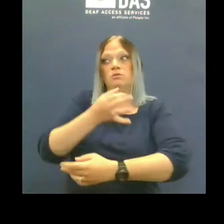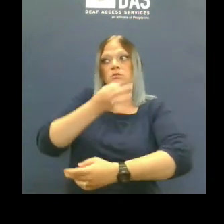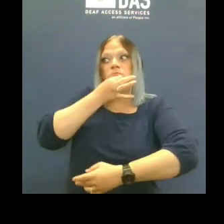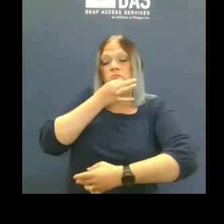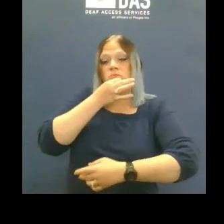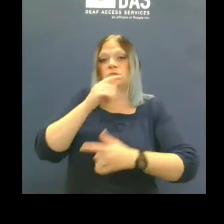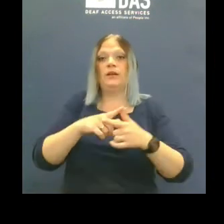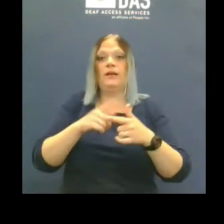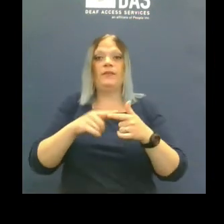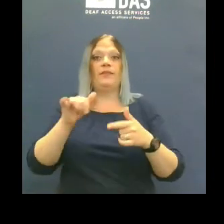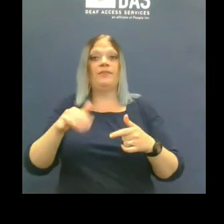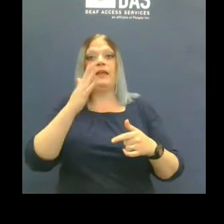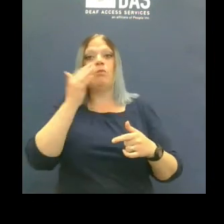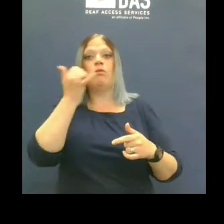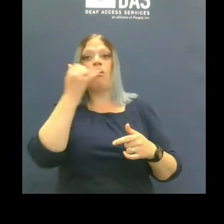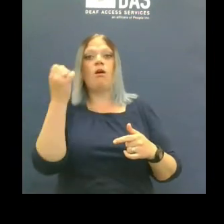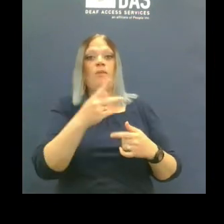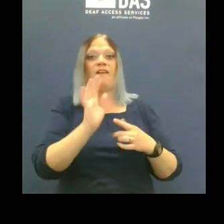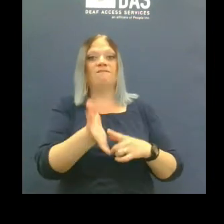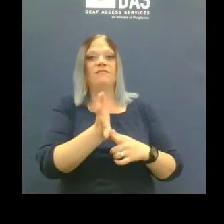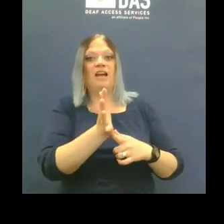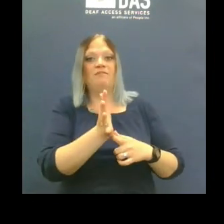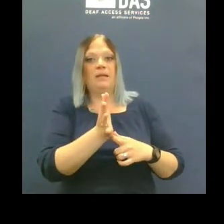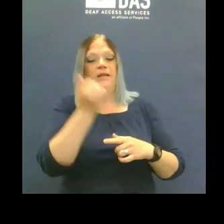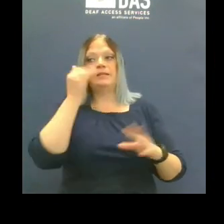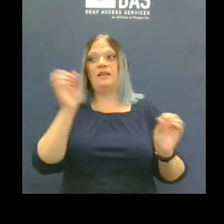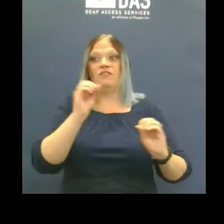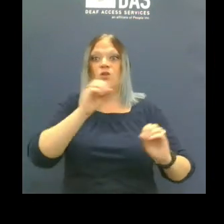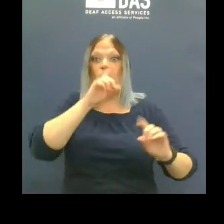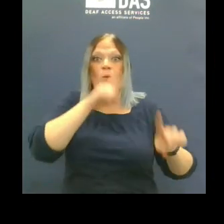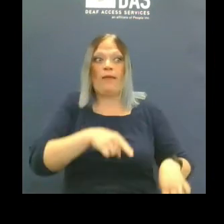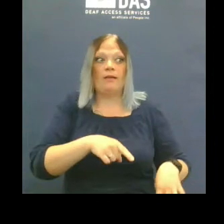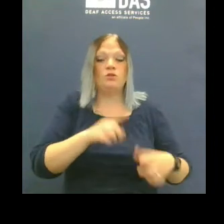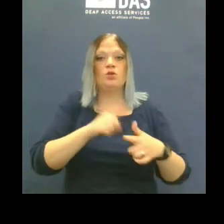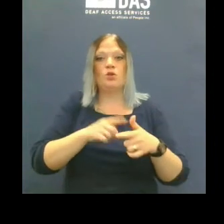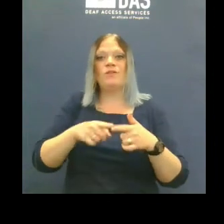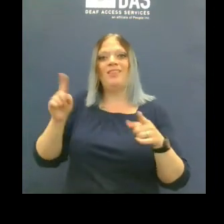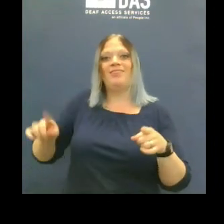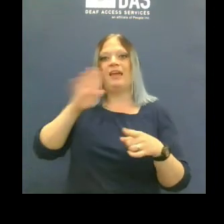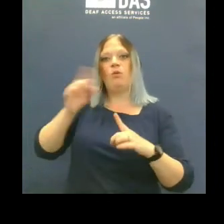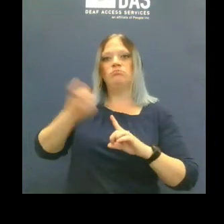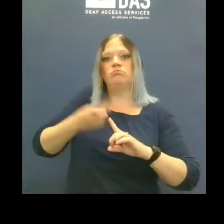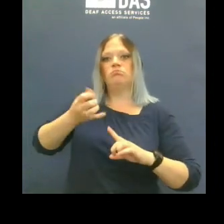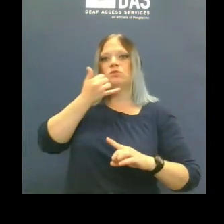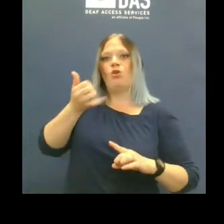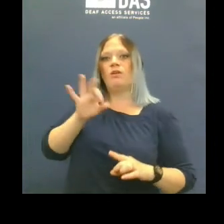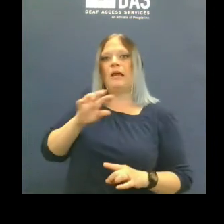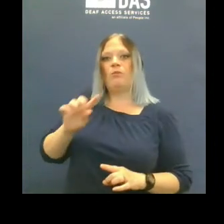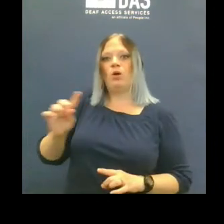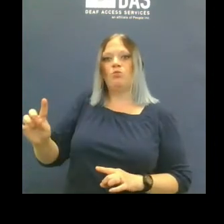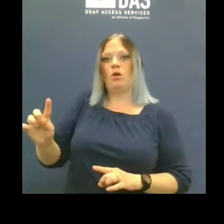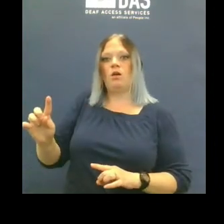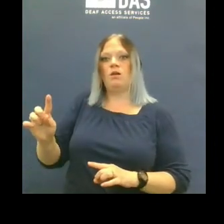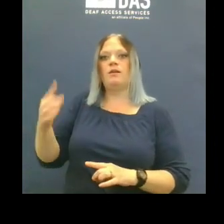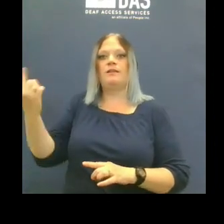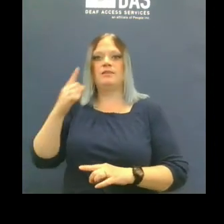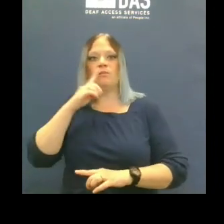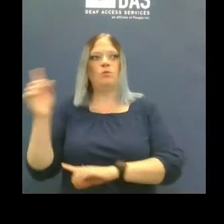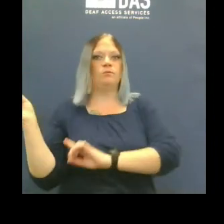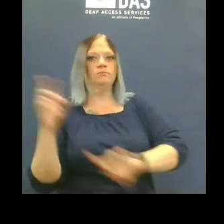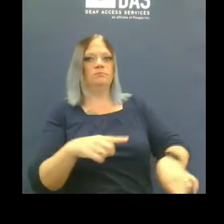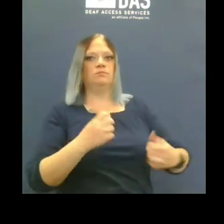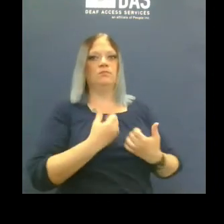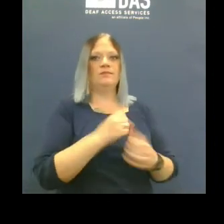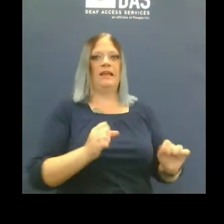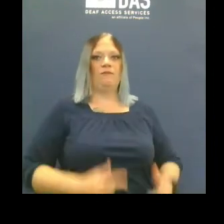and they will call you back in 5 minutes. If nobody picks up, then they will call 911 and activate somebody to come and save your life. Also,